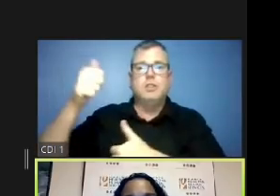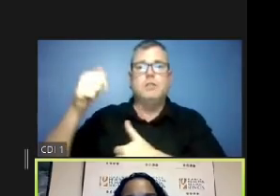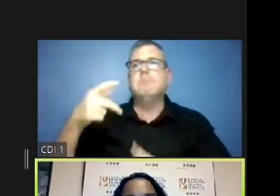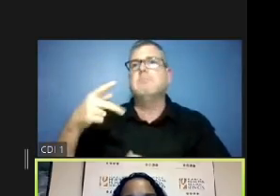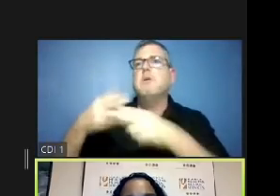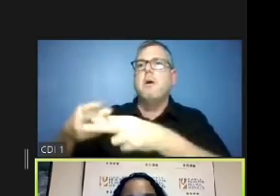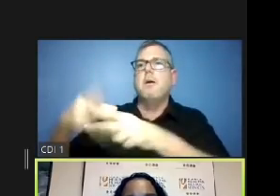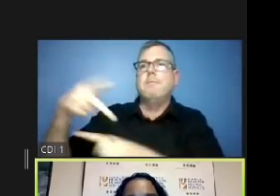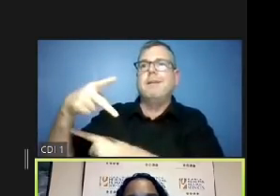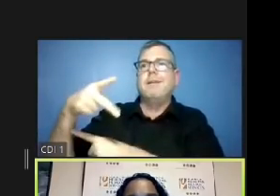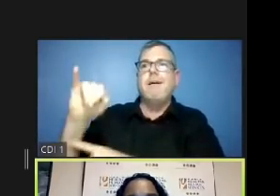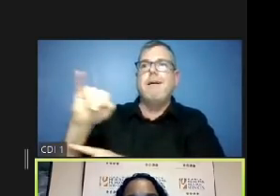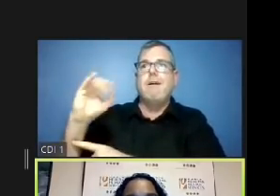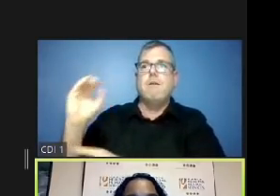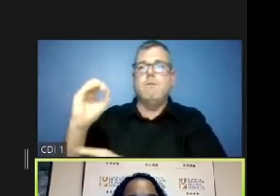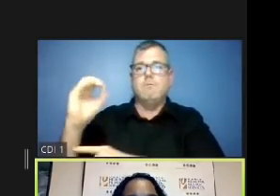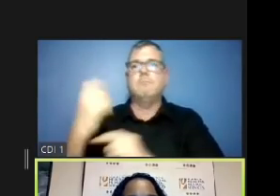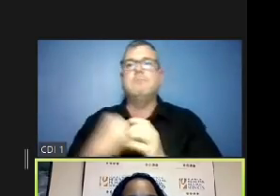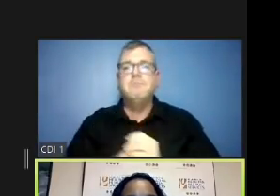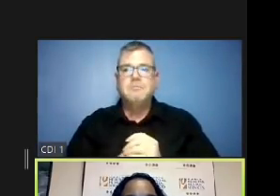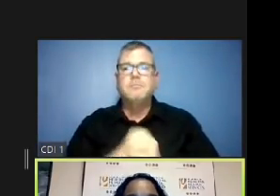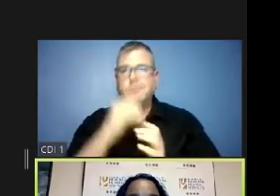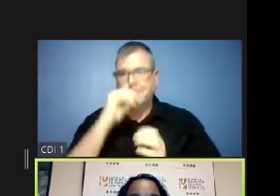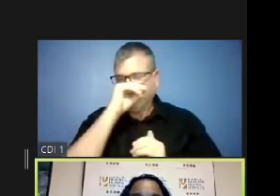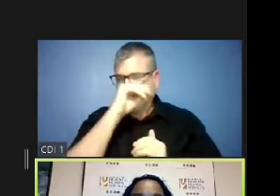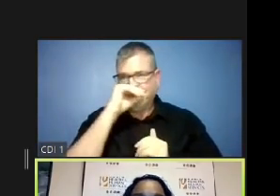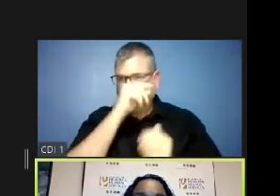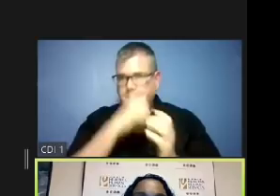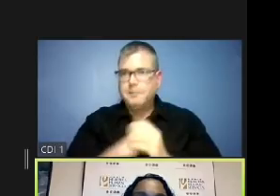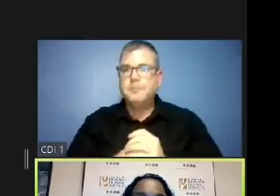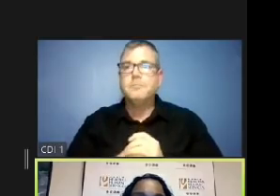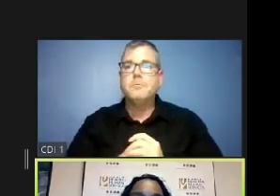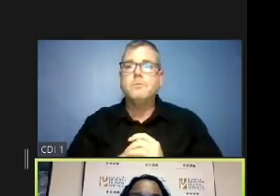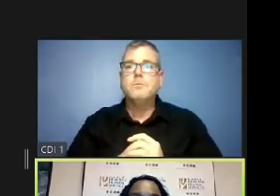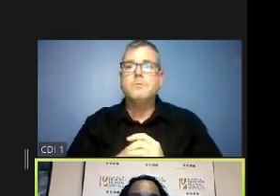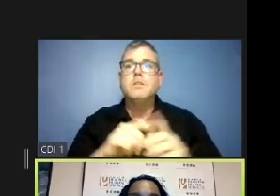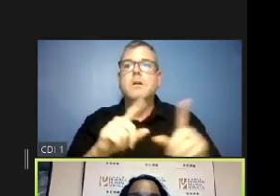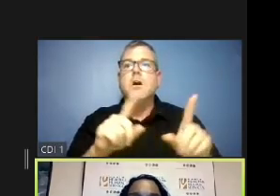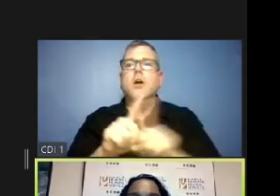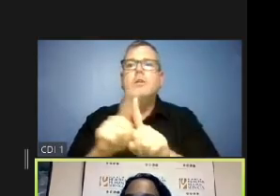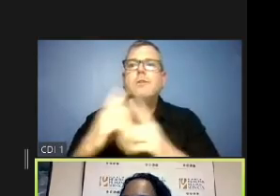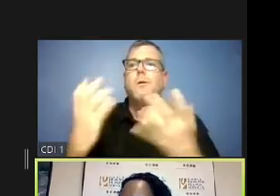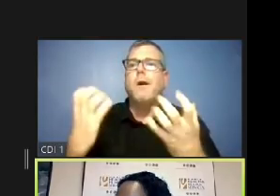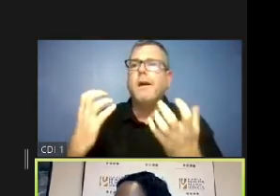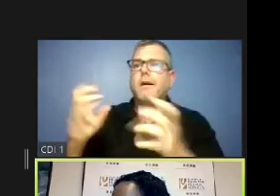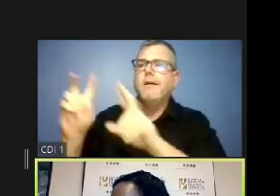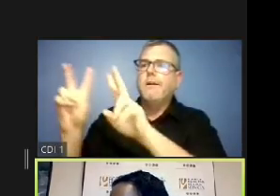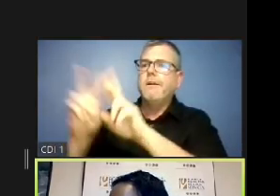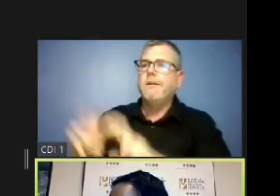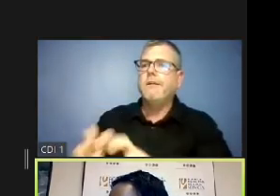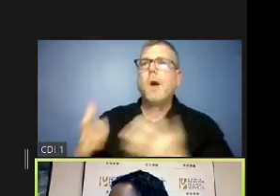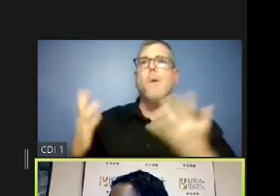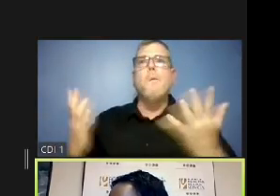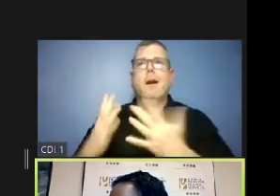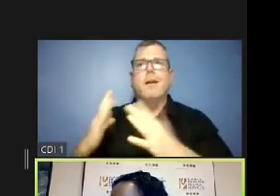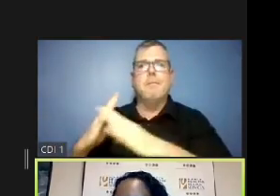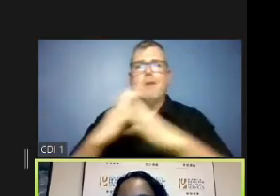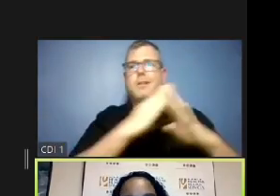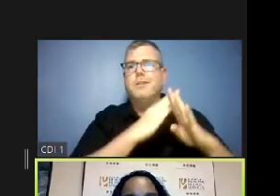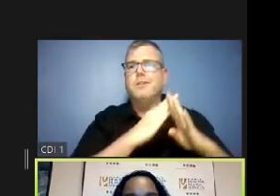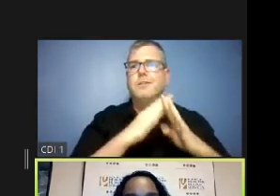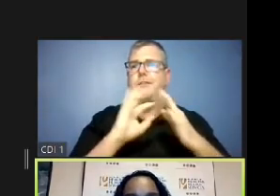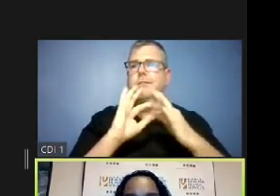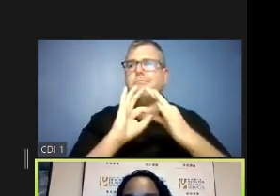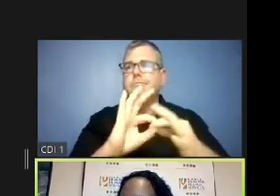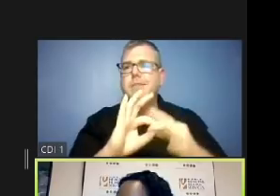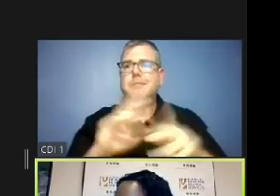are committed to looking at transportation barriers to ensure that we can respond to any needs for